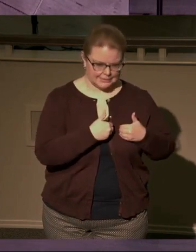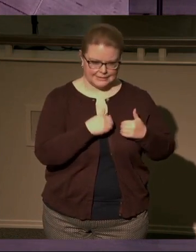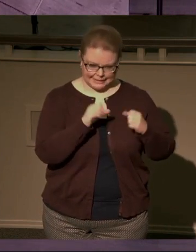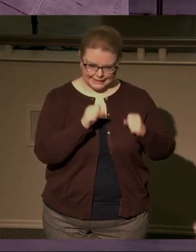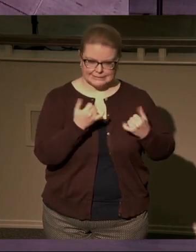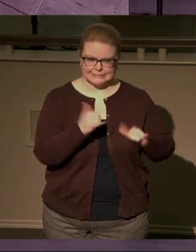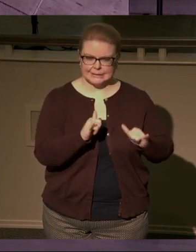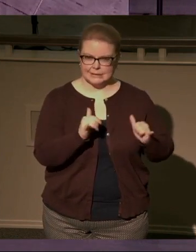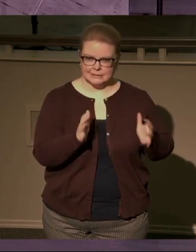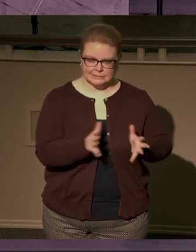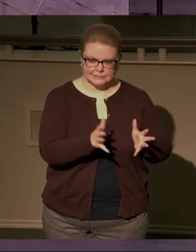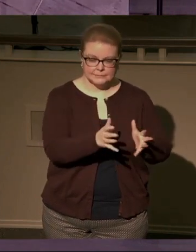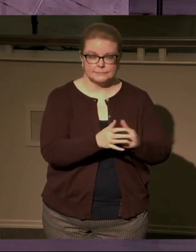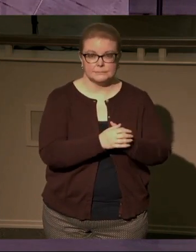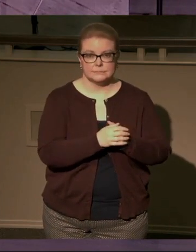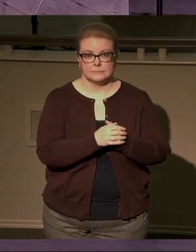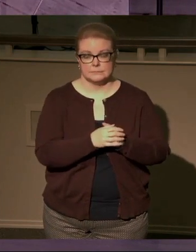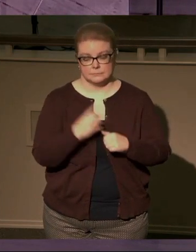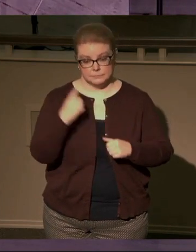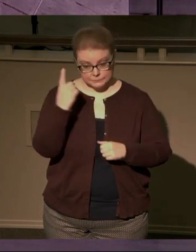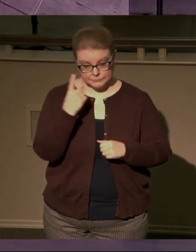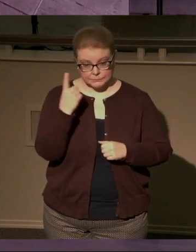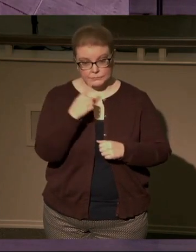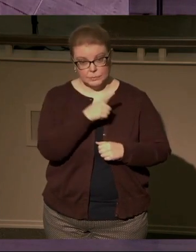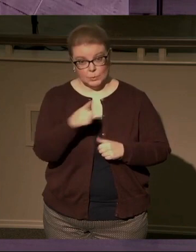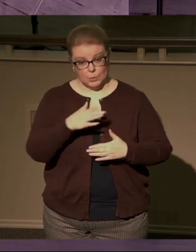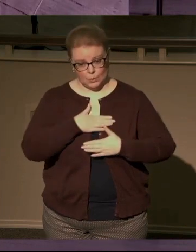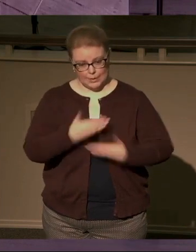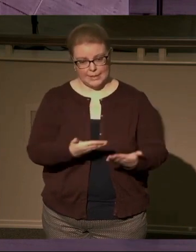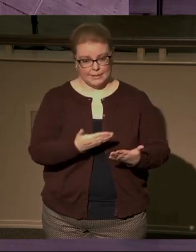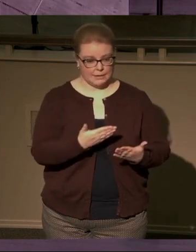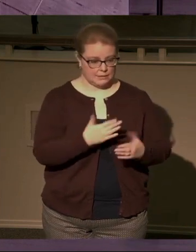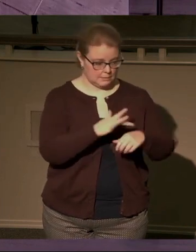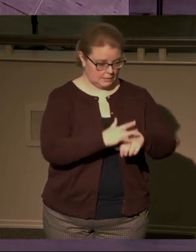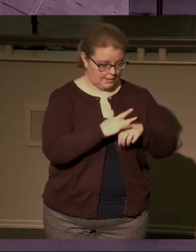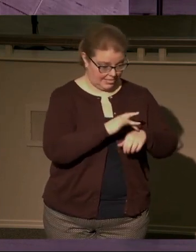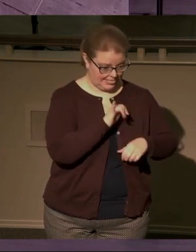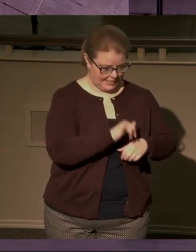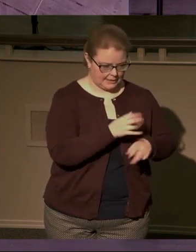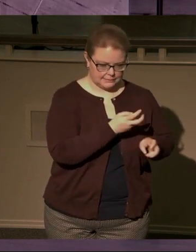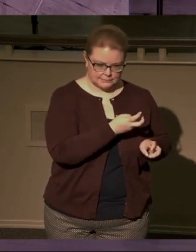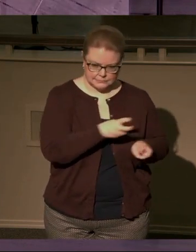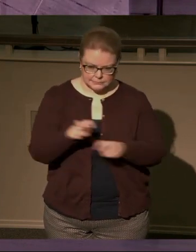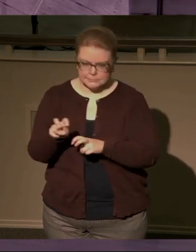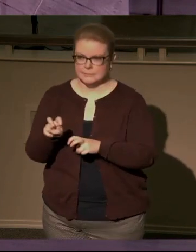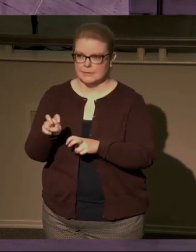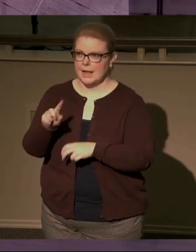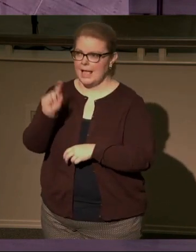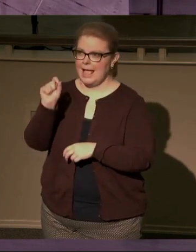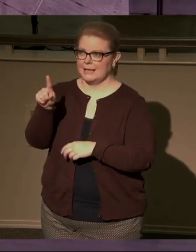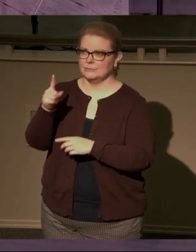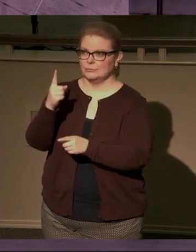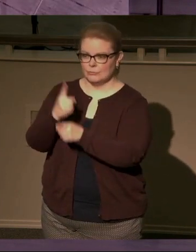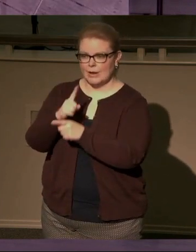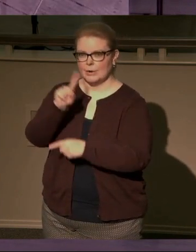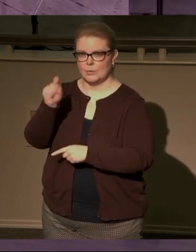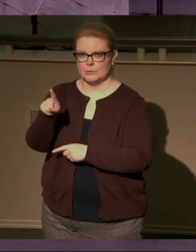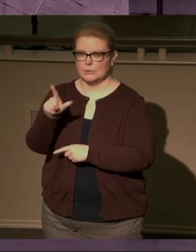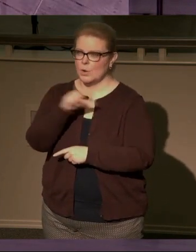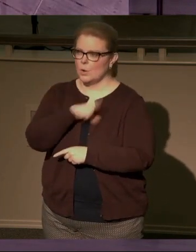And the question today is whether you're willing to take the jump and switch the question and ask the right one, Lord, who are